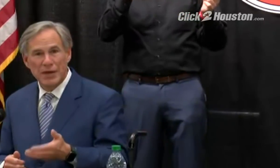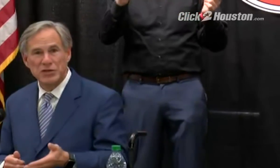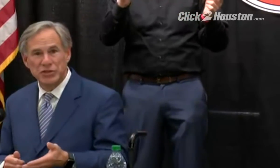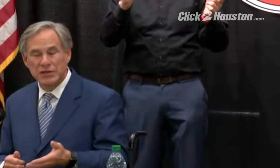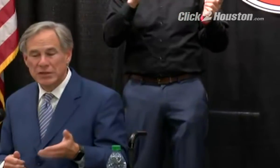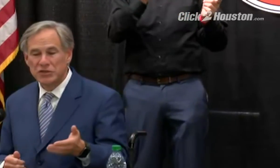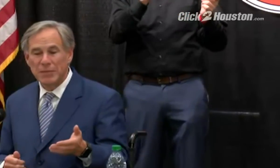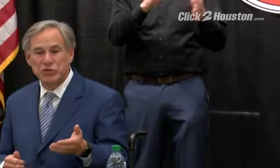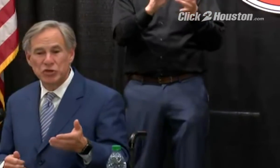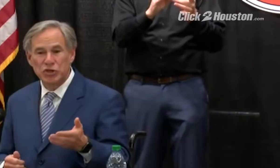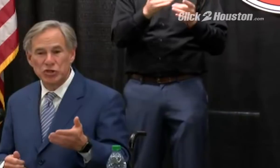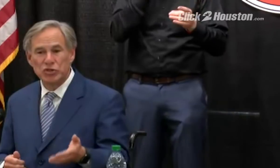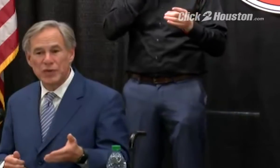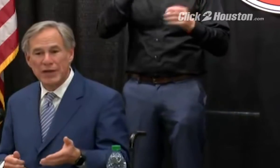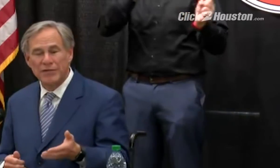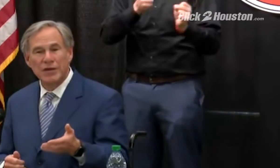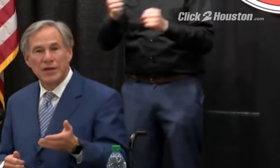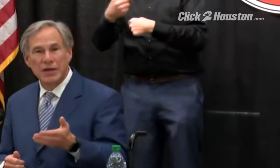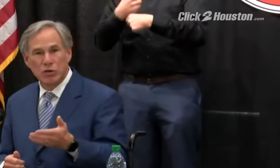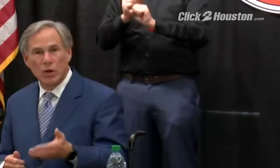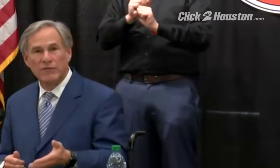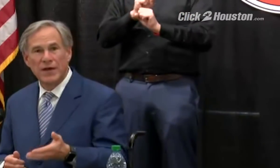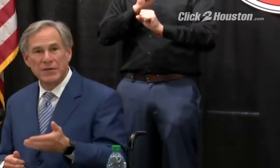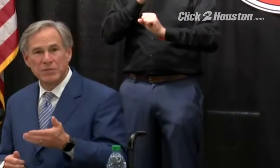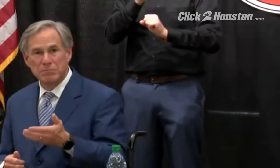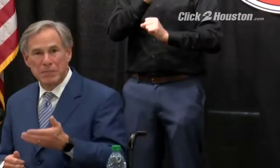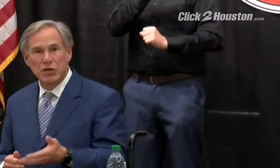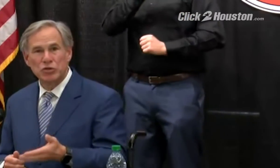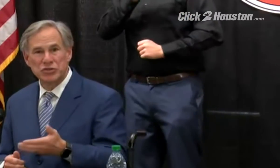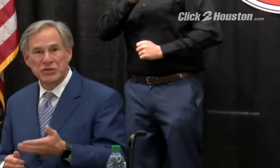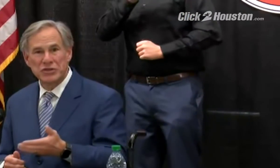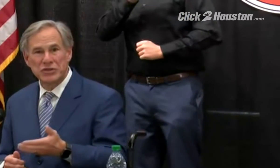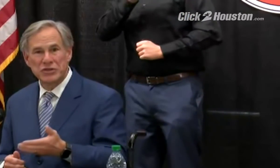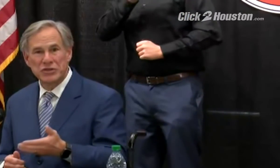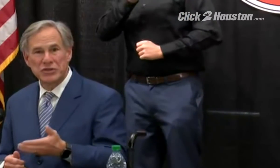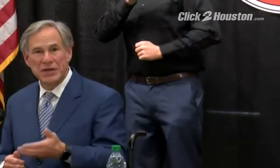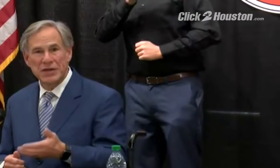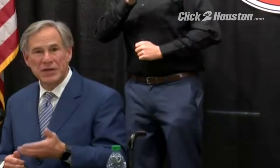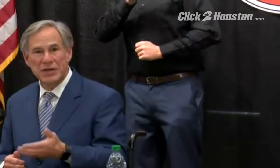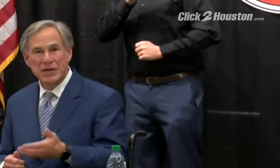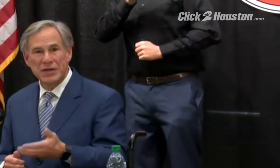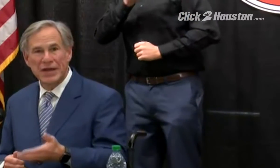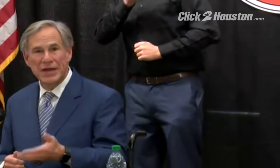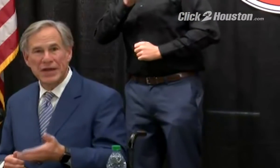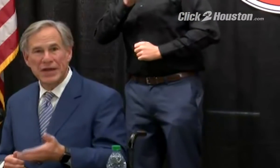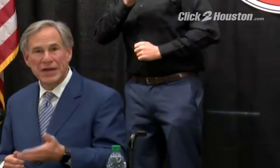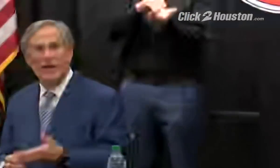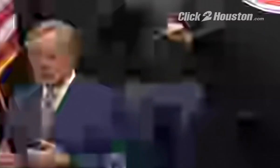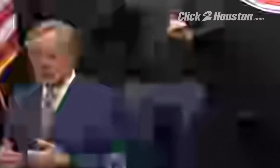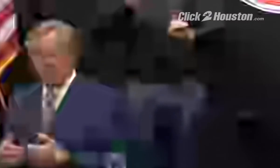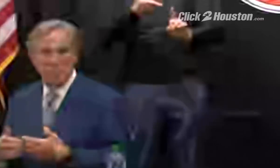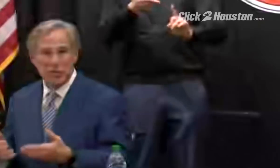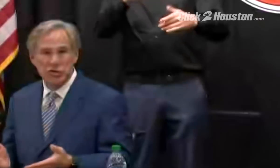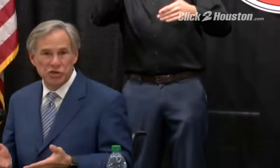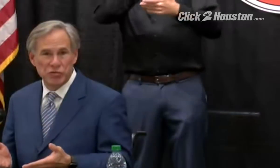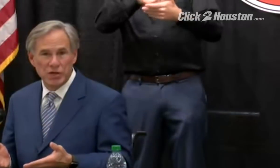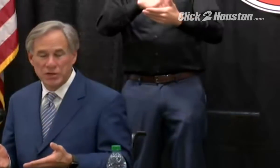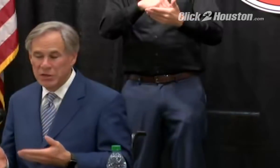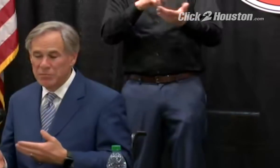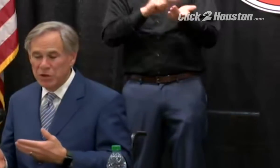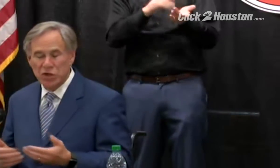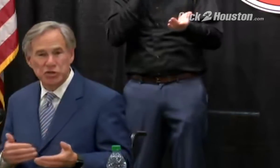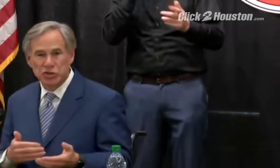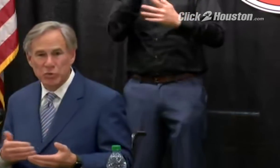better strategy to make sure that you do have a qualified medical staffing personnel at a nursing home to be able to both administer the